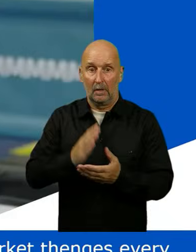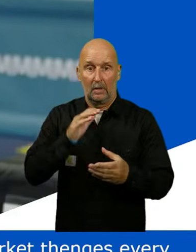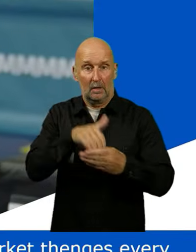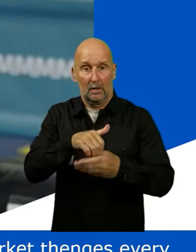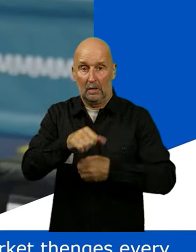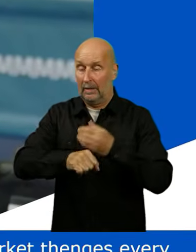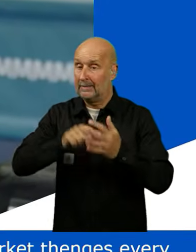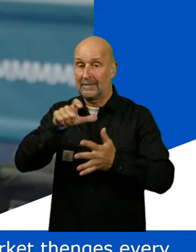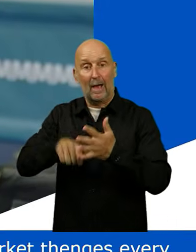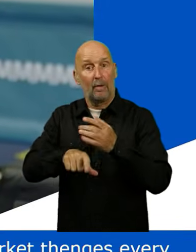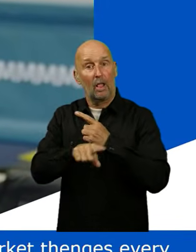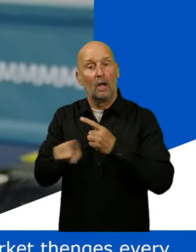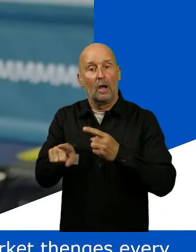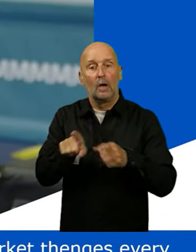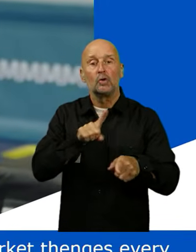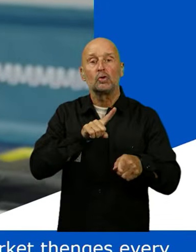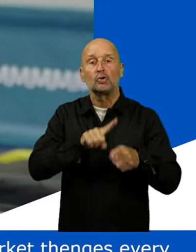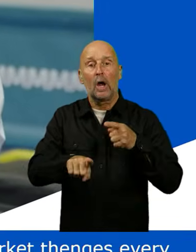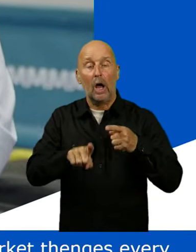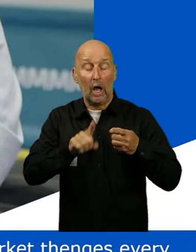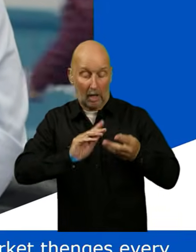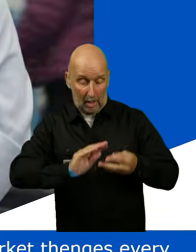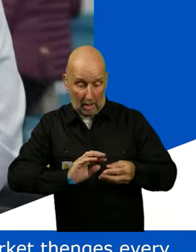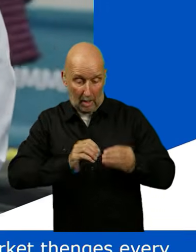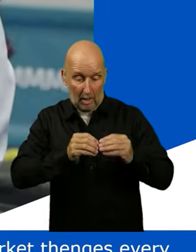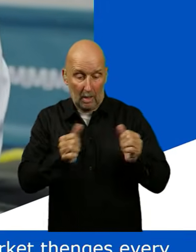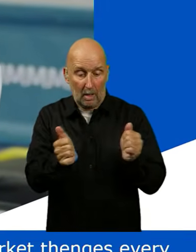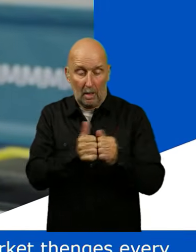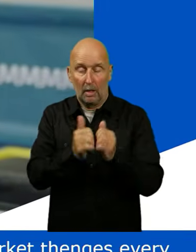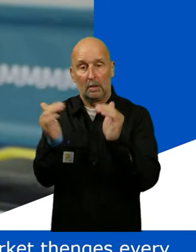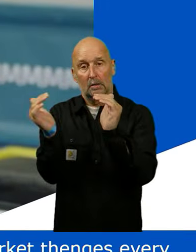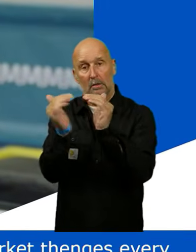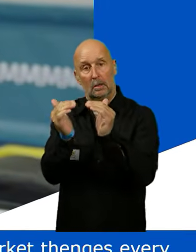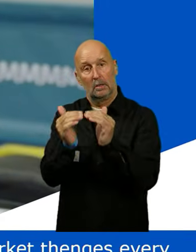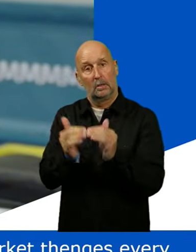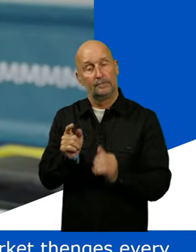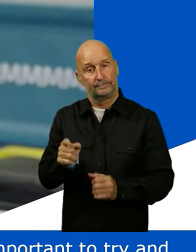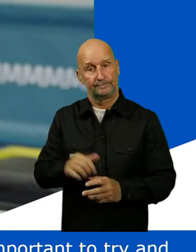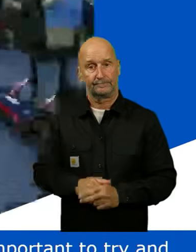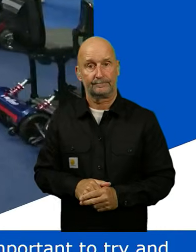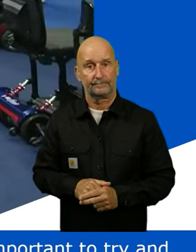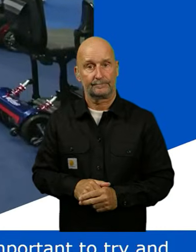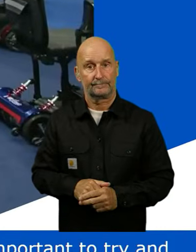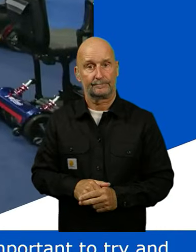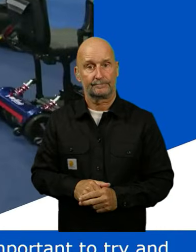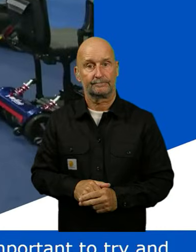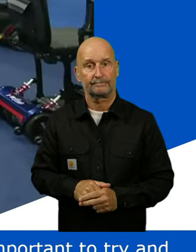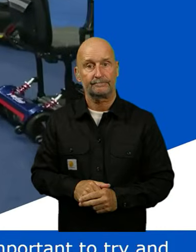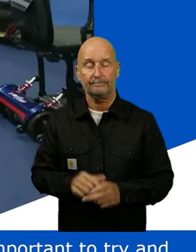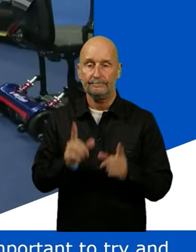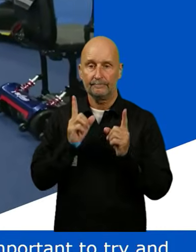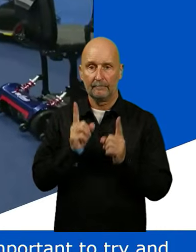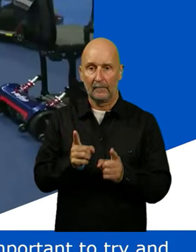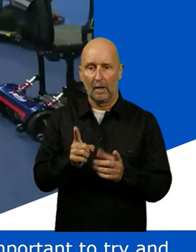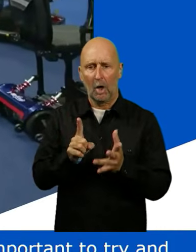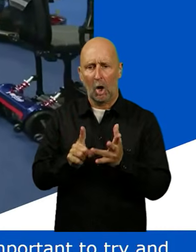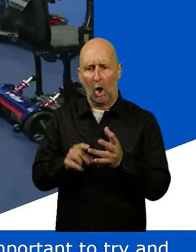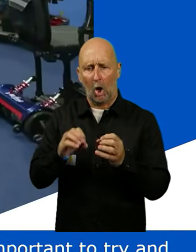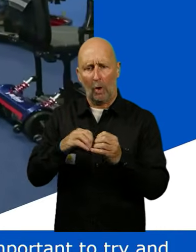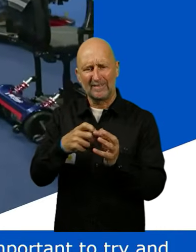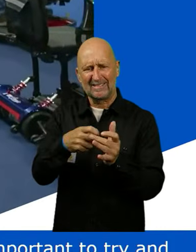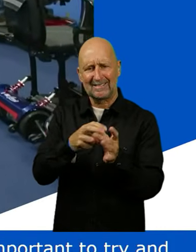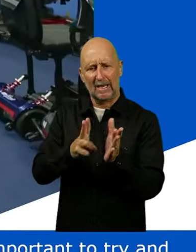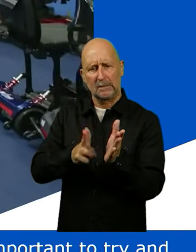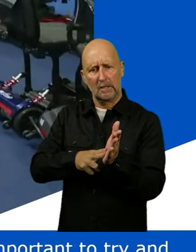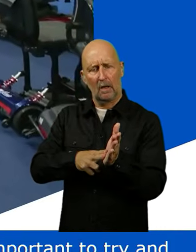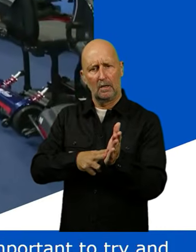market, and it's important to try and find something that caters to everybody. Right. And this is called Obsidian. Yep. And I know you